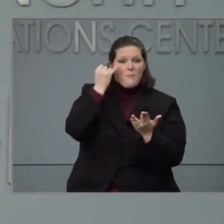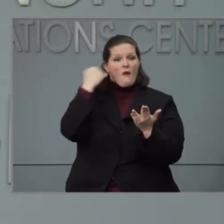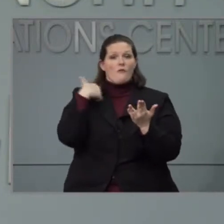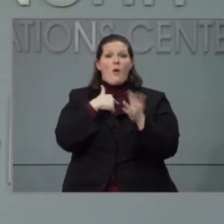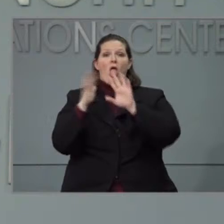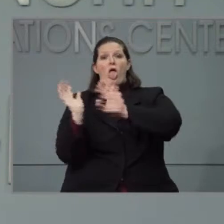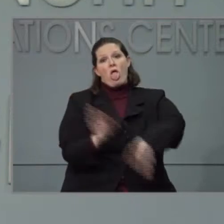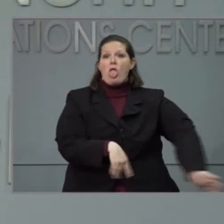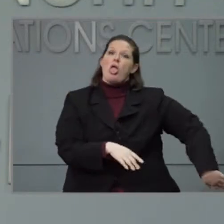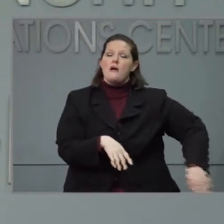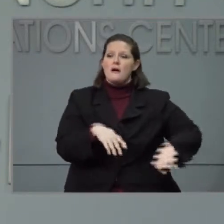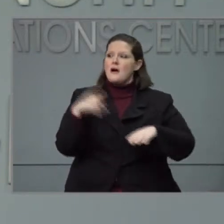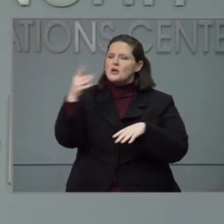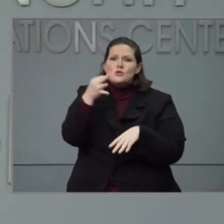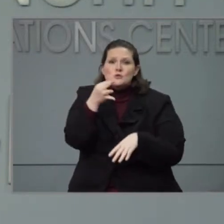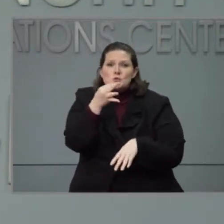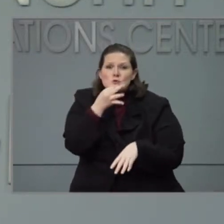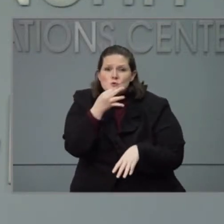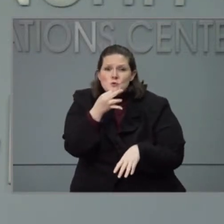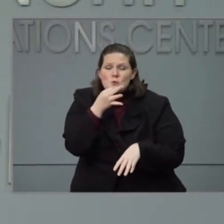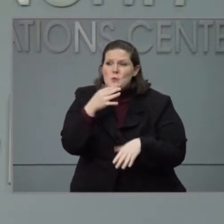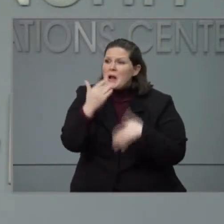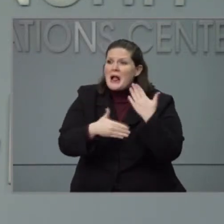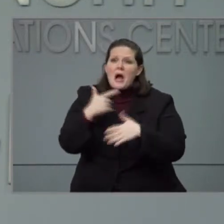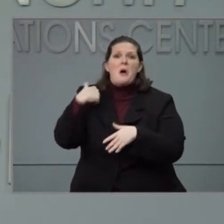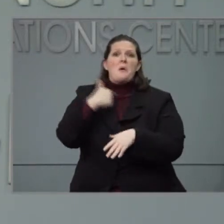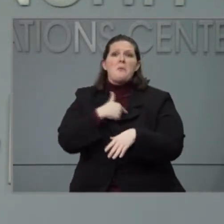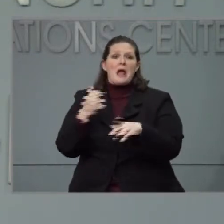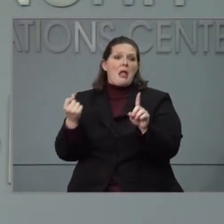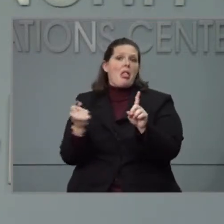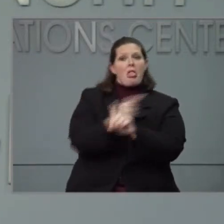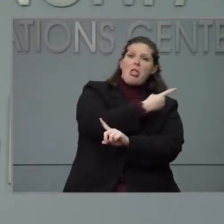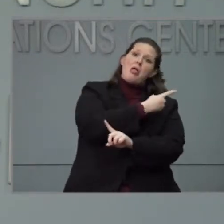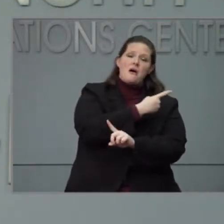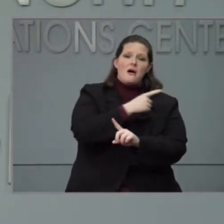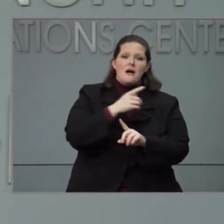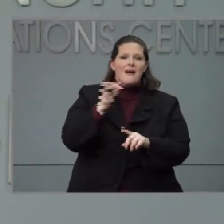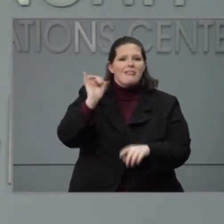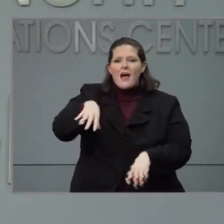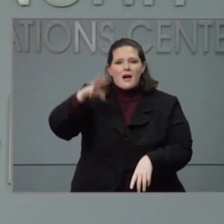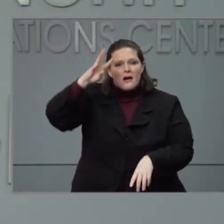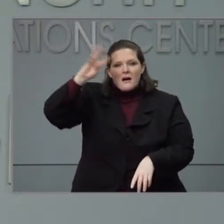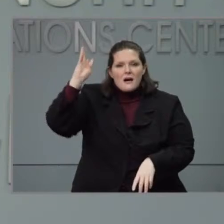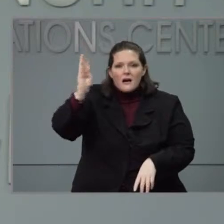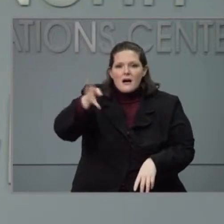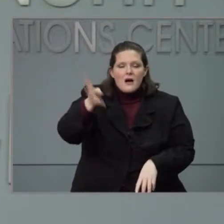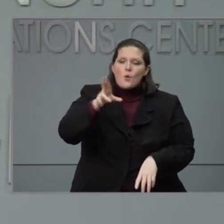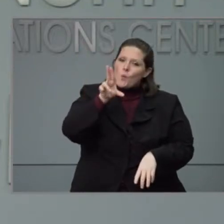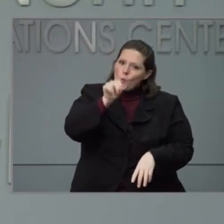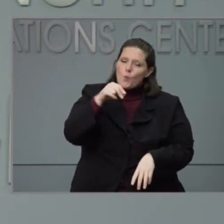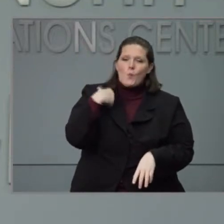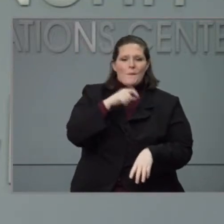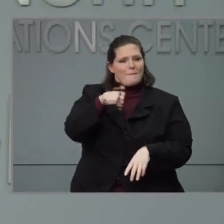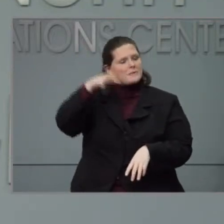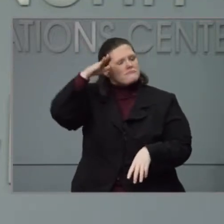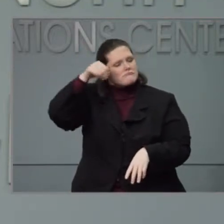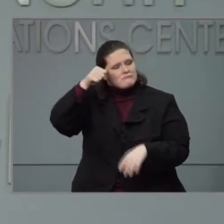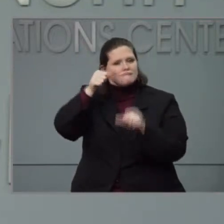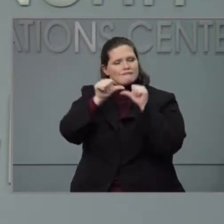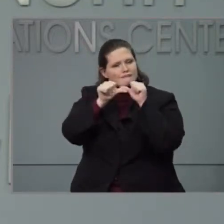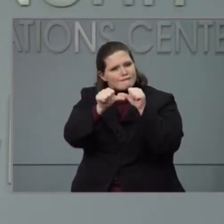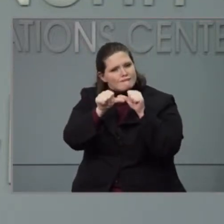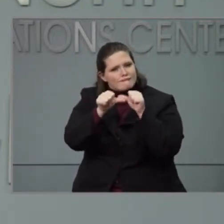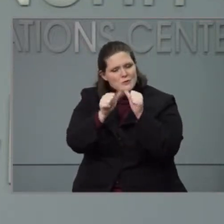at the 10-yard line. That's foolish. We need to reach this goal line together. Now